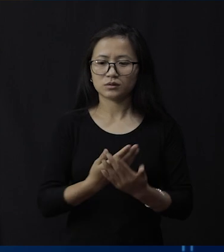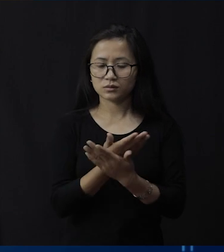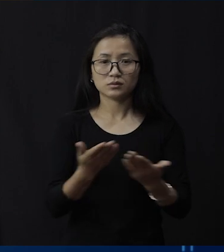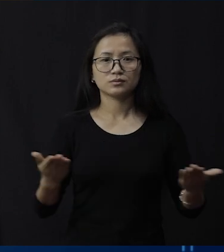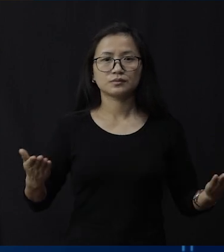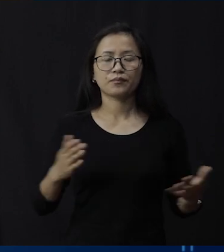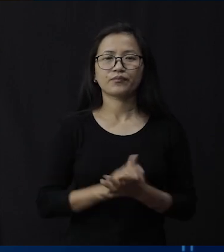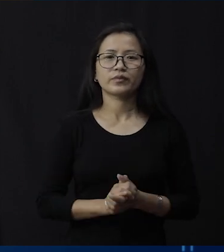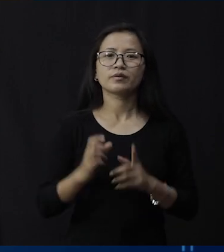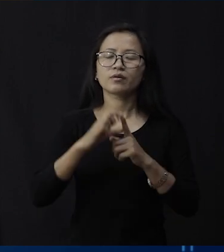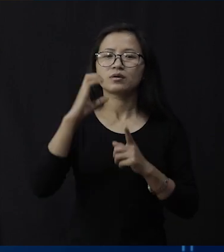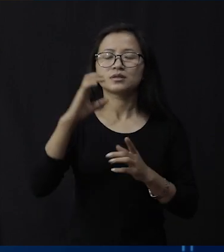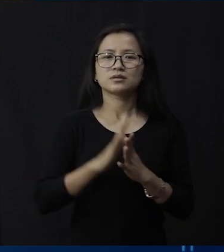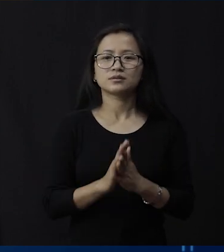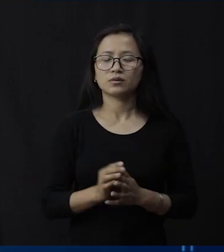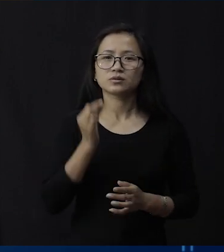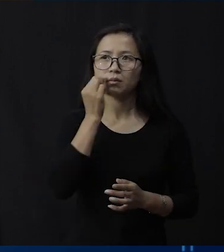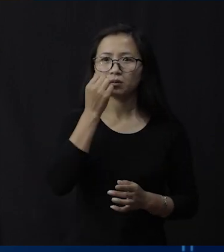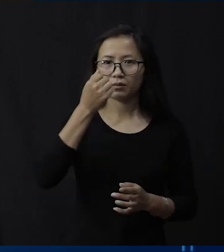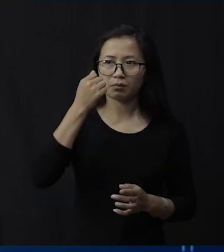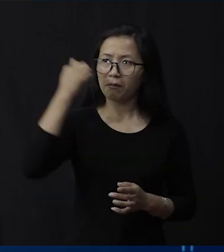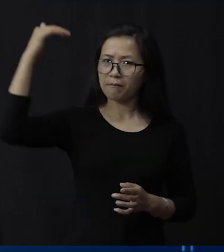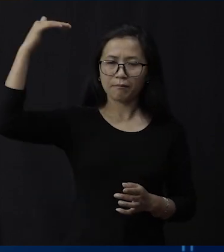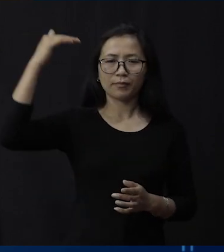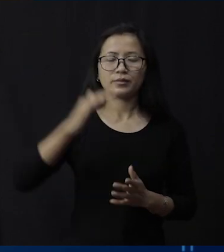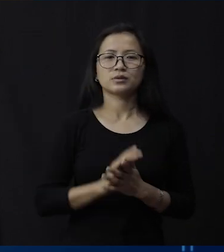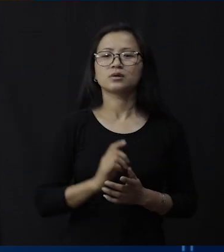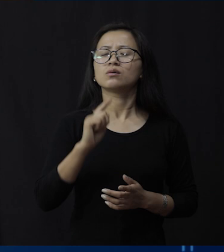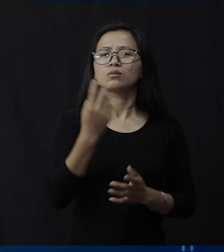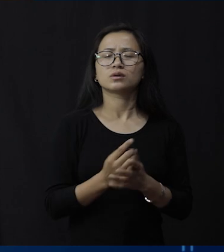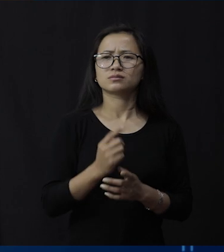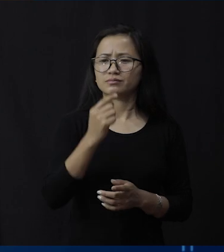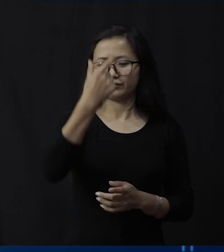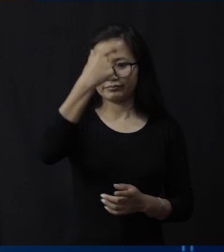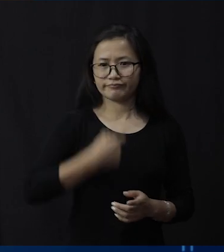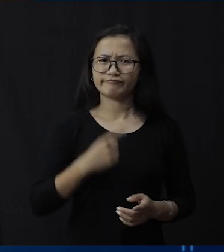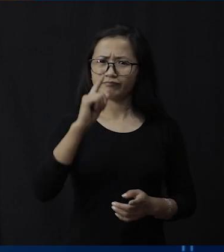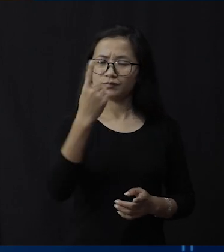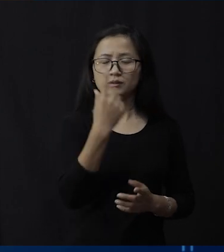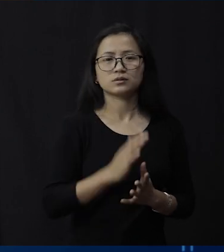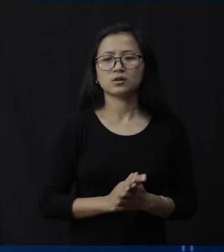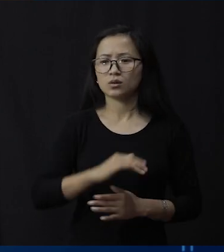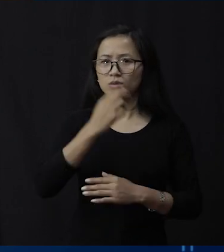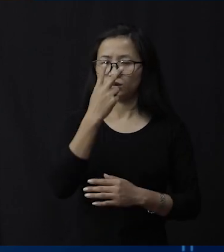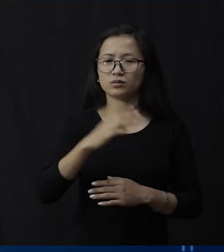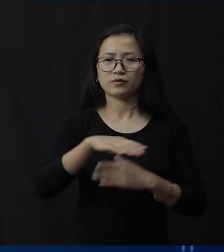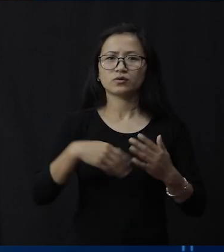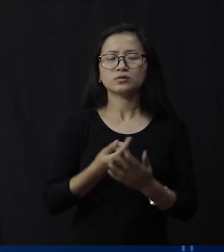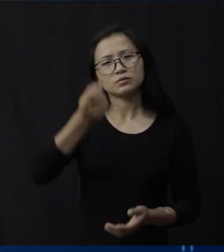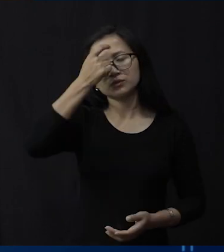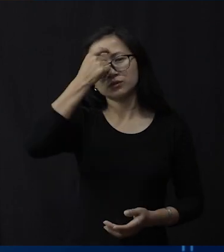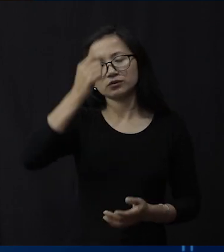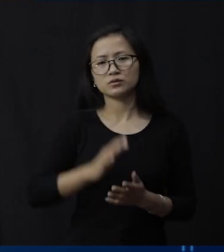things? Because a DC is also a man, right? And one single man cannot look after all the